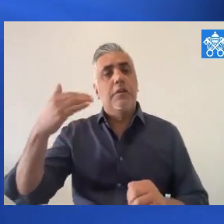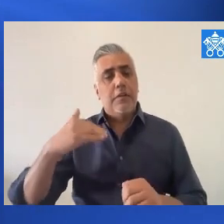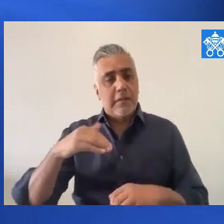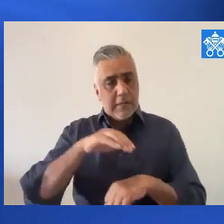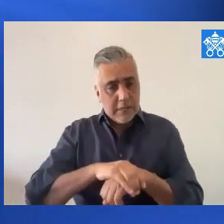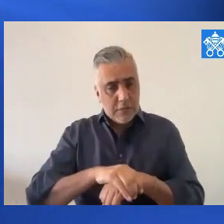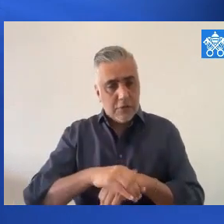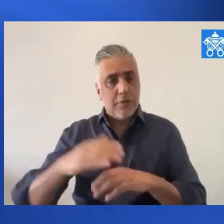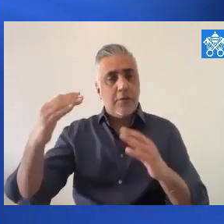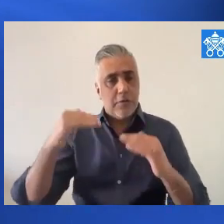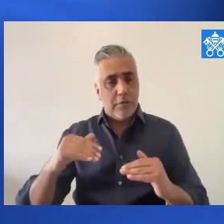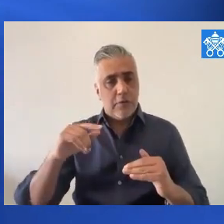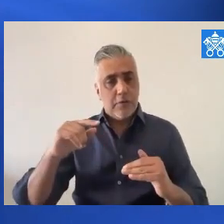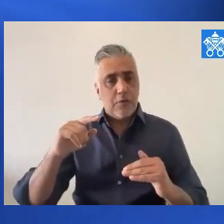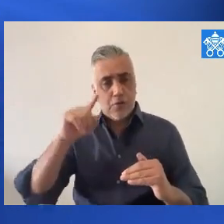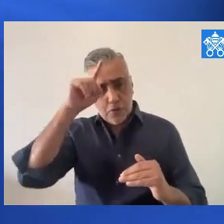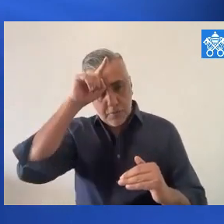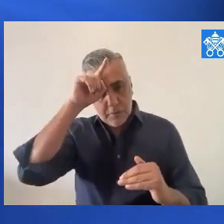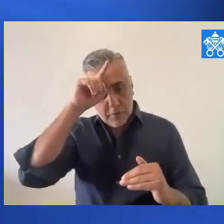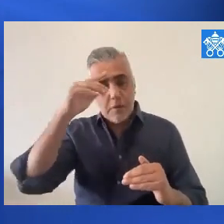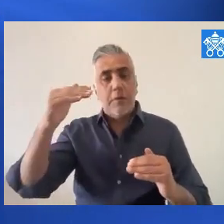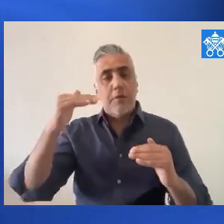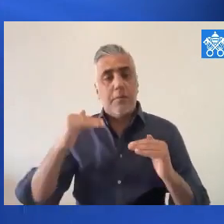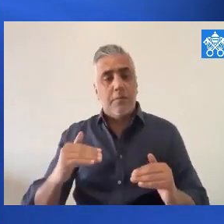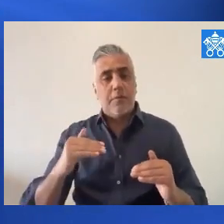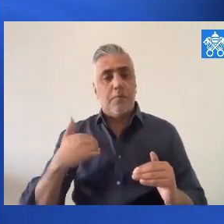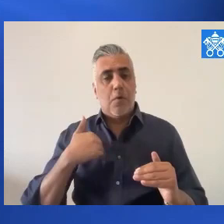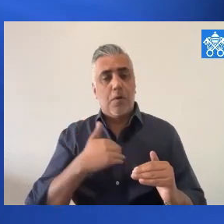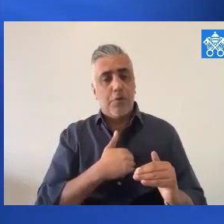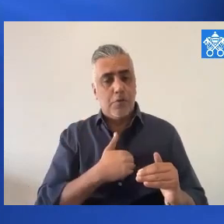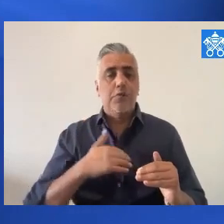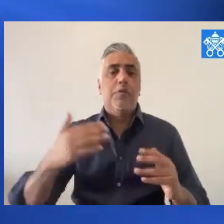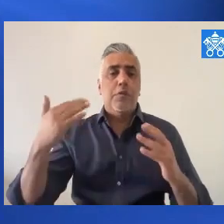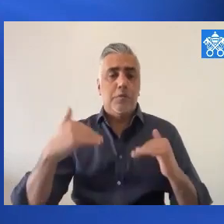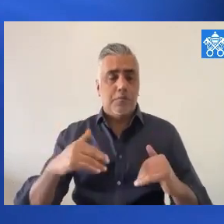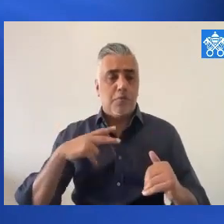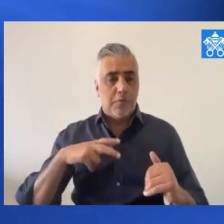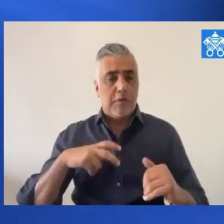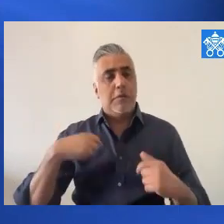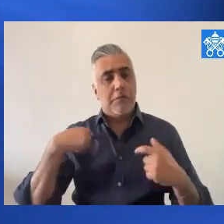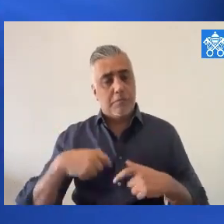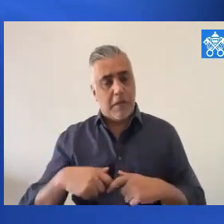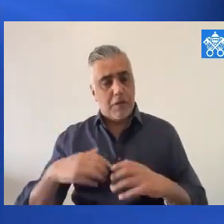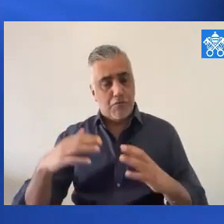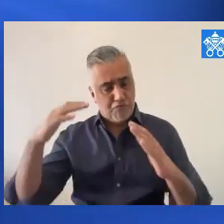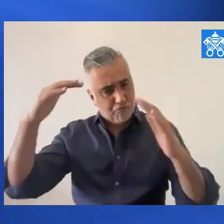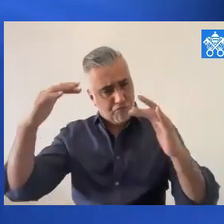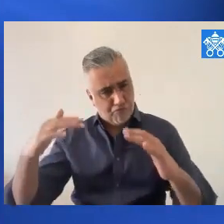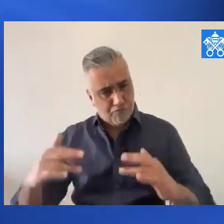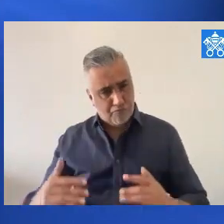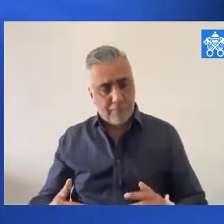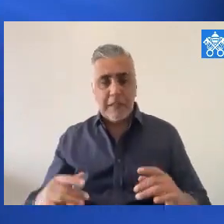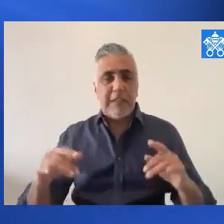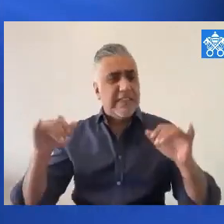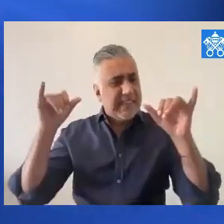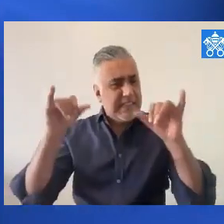by French, English, and German, and we'll hear as well Polish, Arabic, Portuguese,